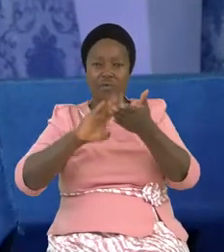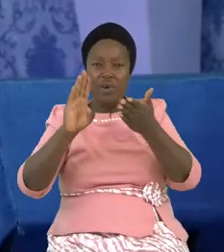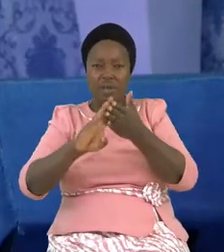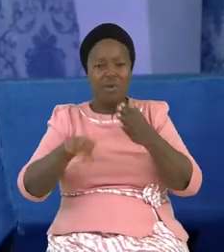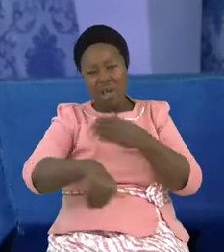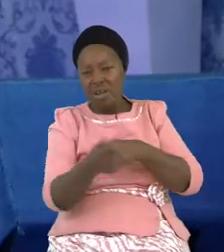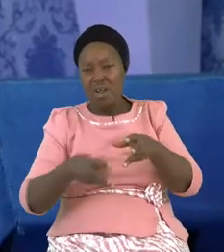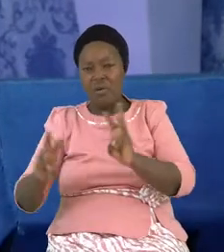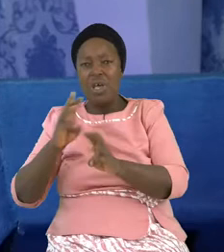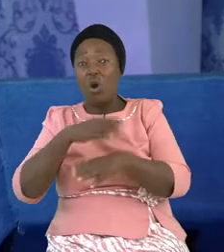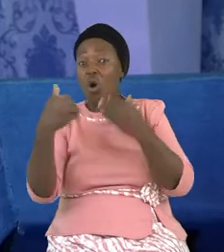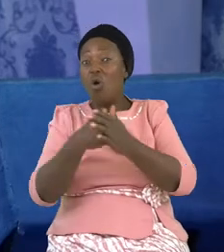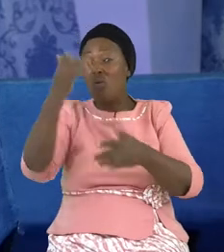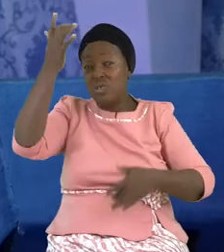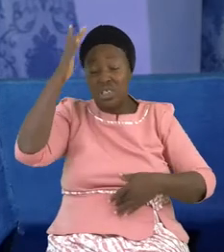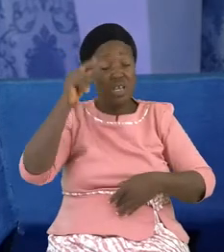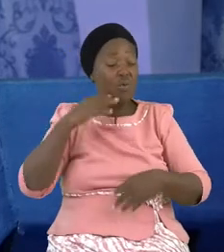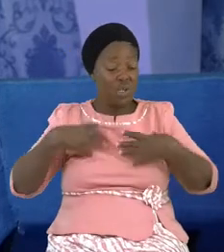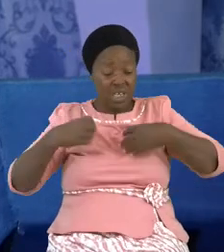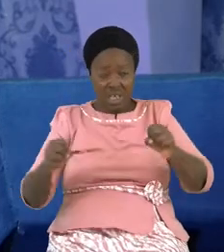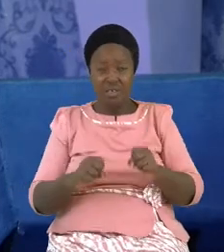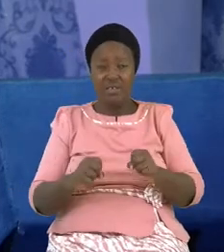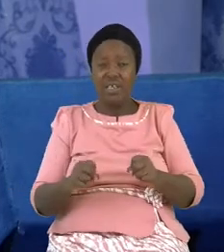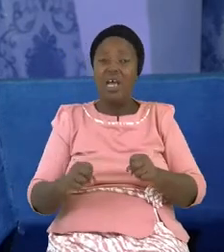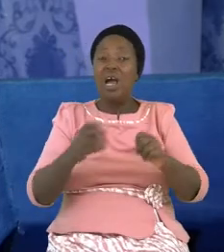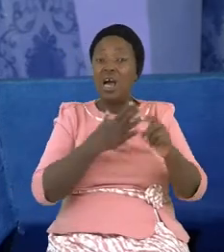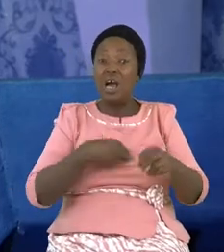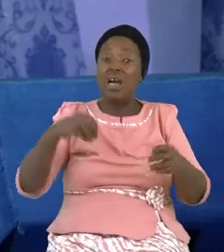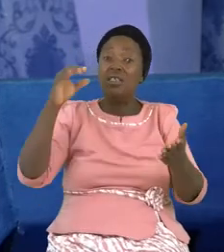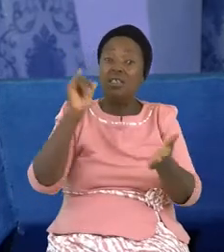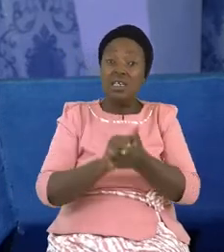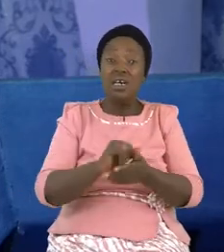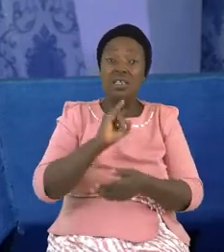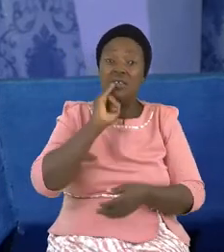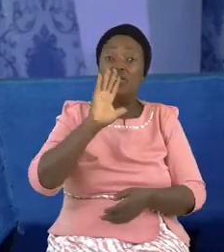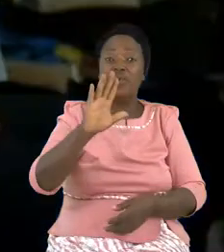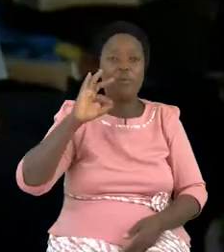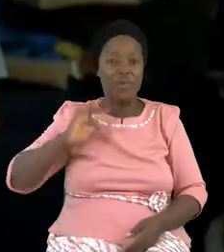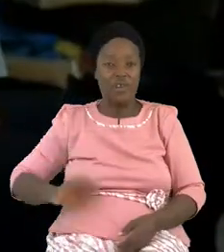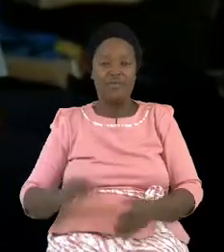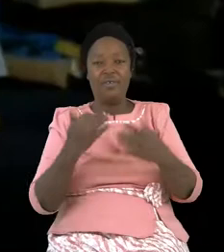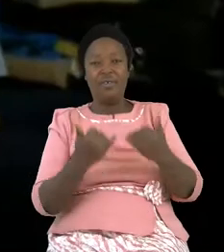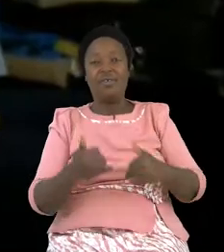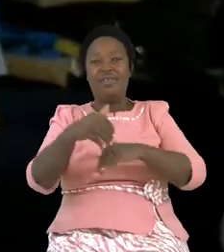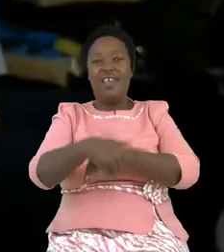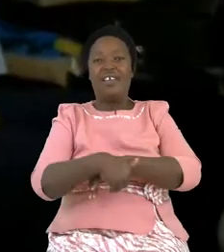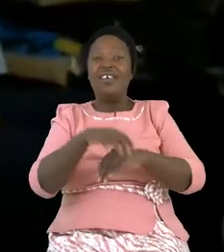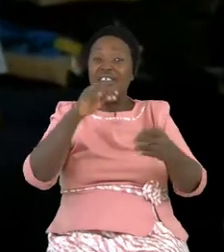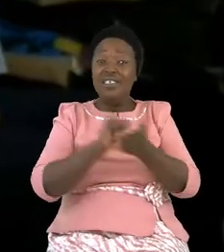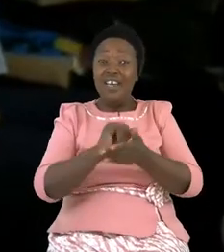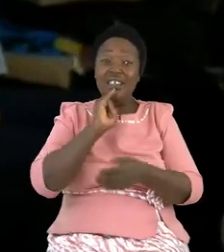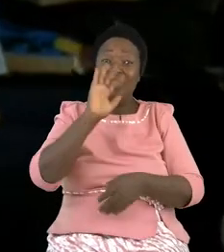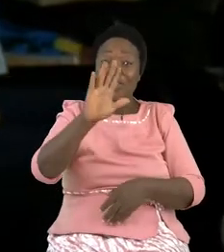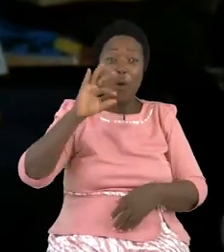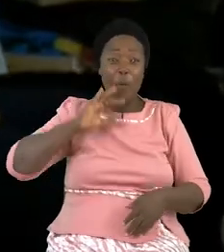all sicknesses, he will heal. And that is your benefit tonight. That is your